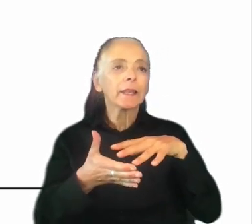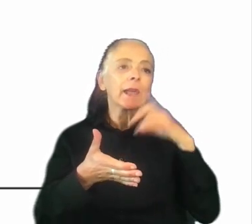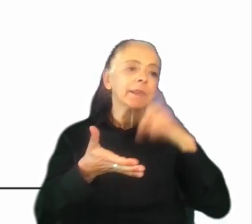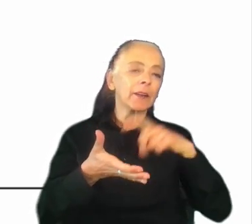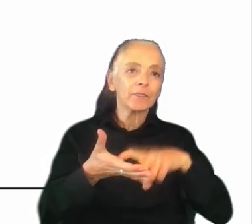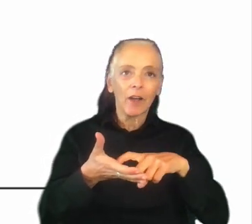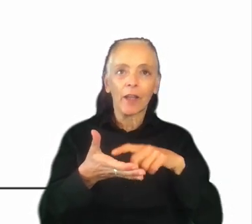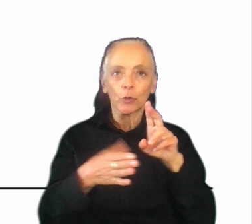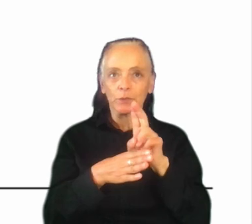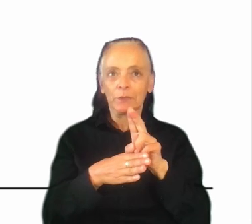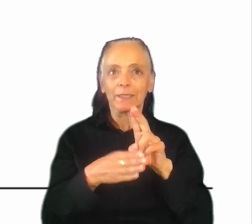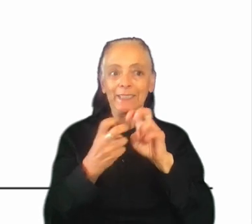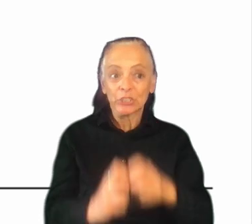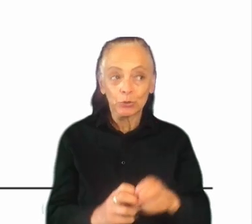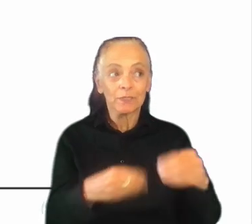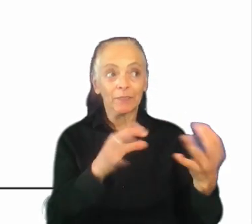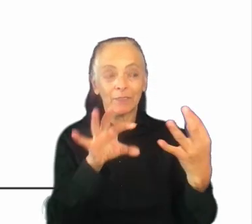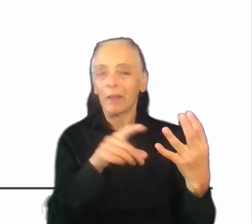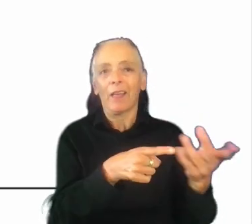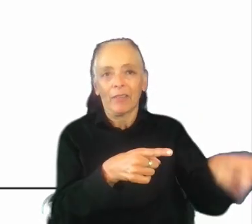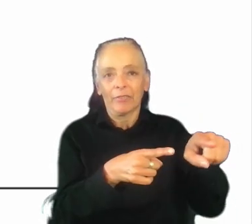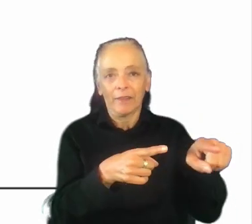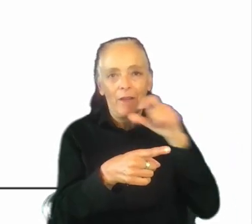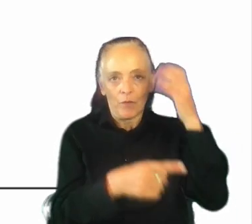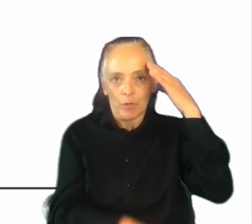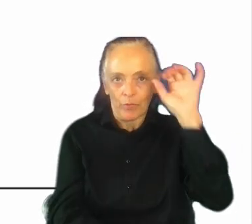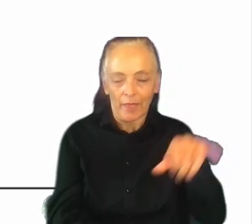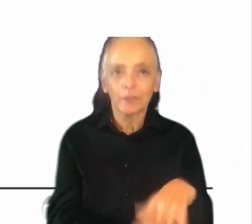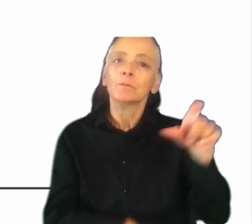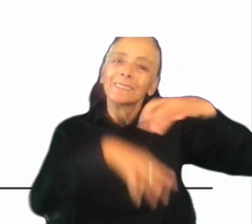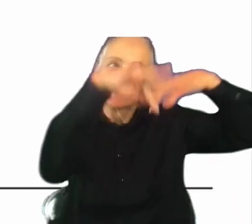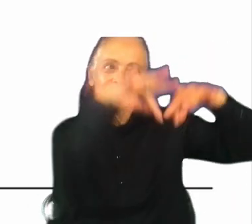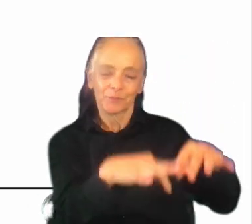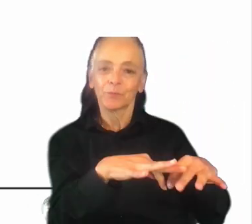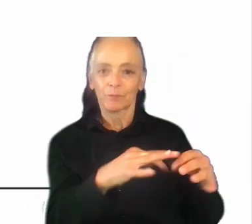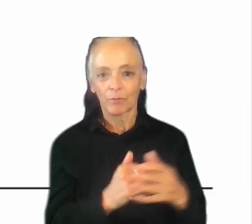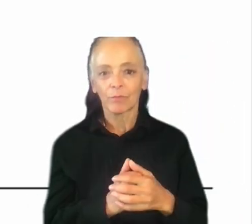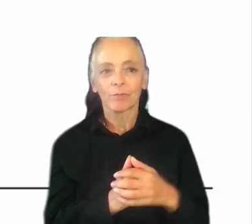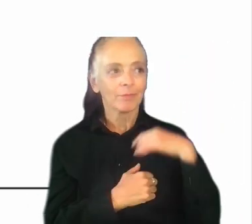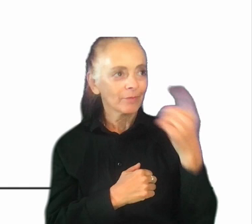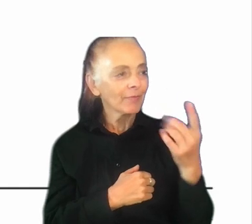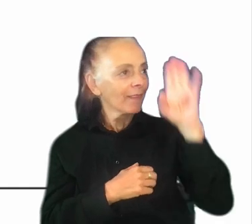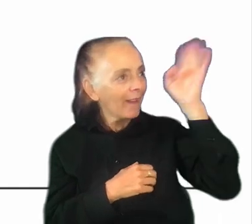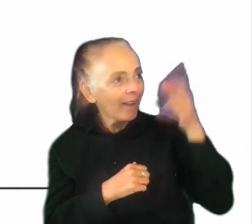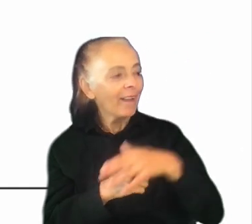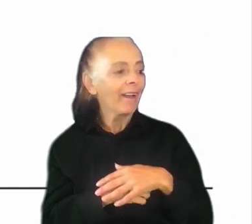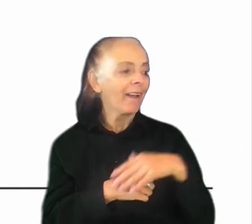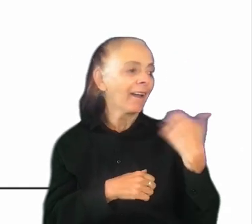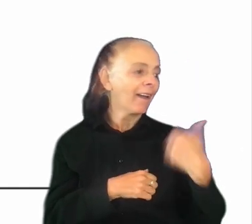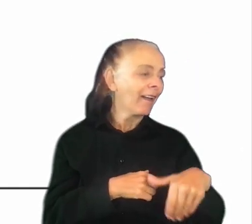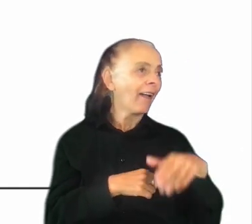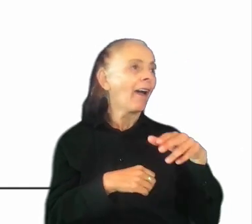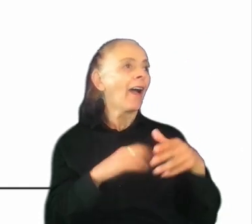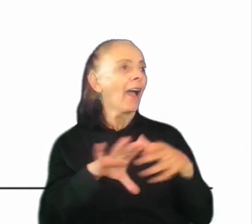issues and giving them feedback in a structured way that's the thing you have to explain and so you have to say hi i run